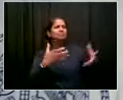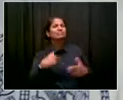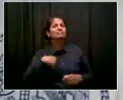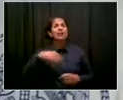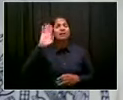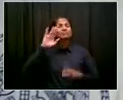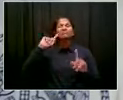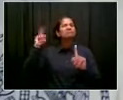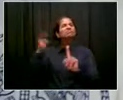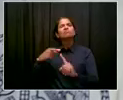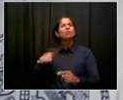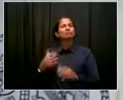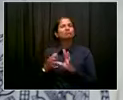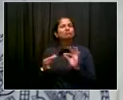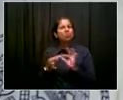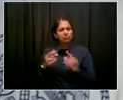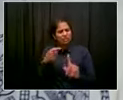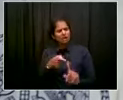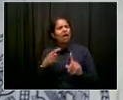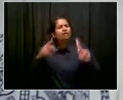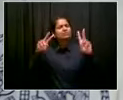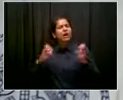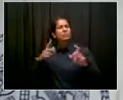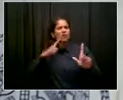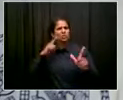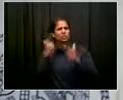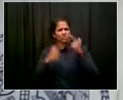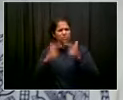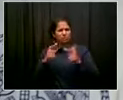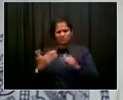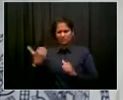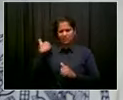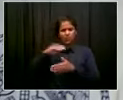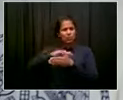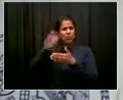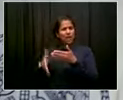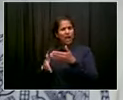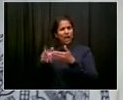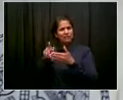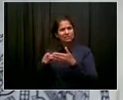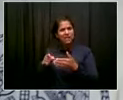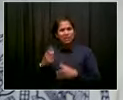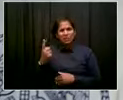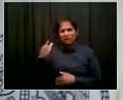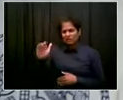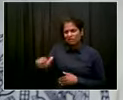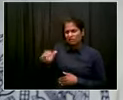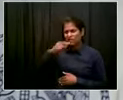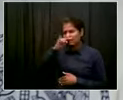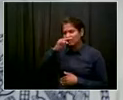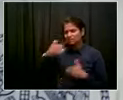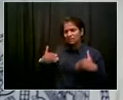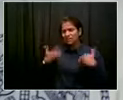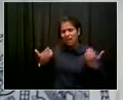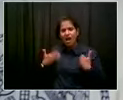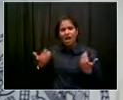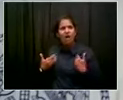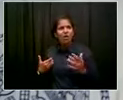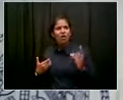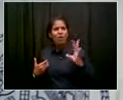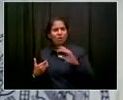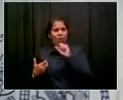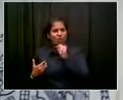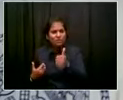little justin wallace uh sparked a lot of debate among the candidates for mayor uh with your former sanitation commissioner